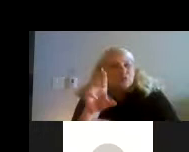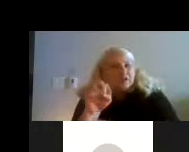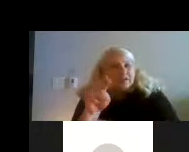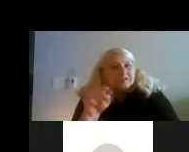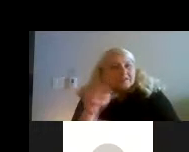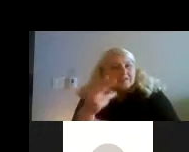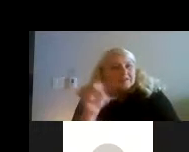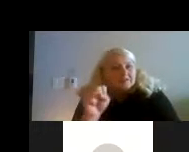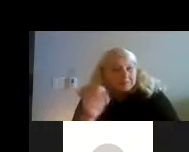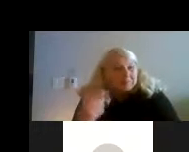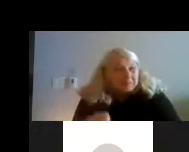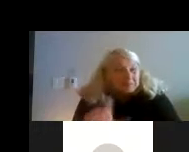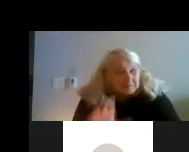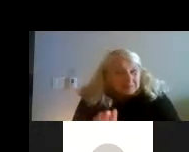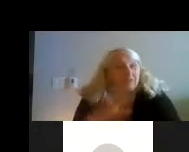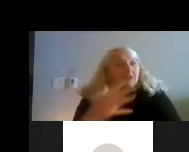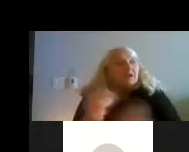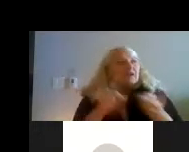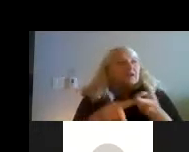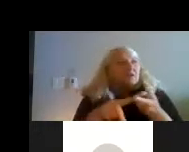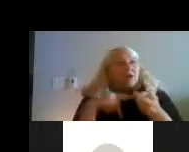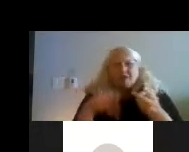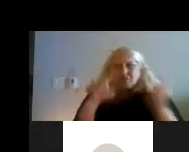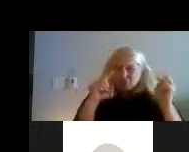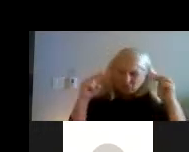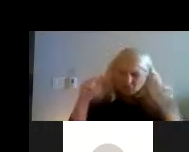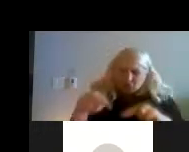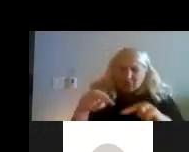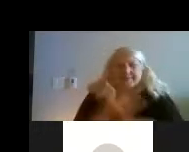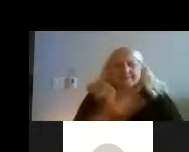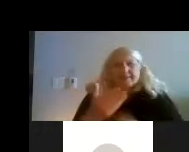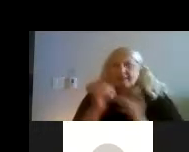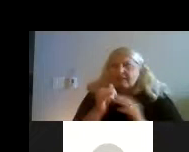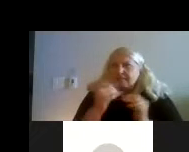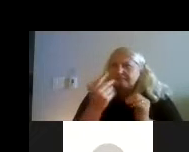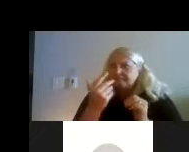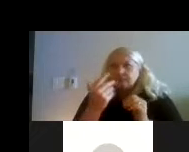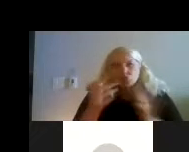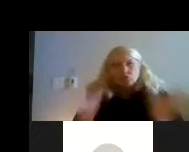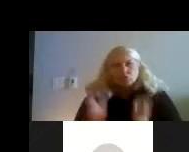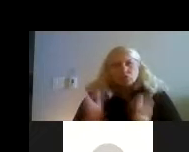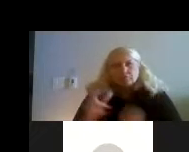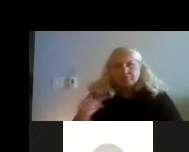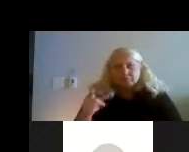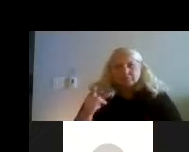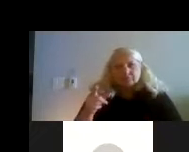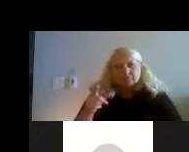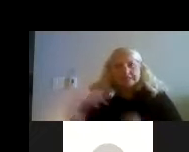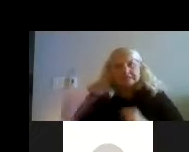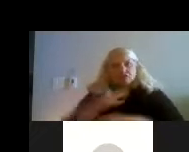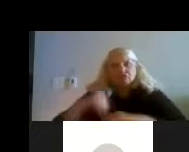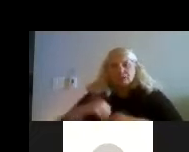at things that perpetuate Indigenous strength and self-determination, and things that